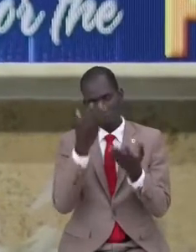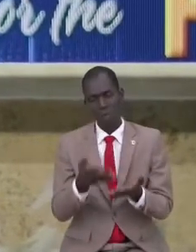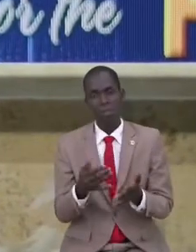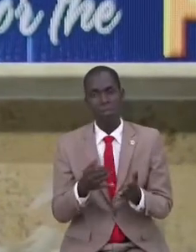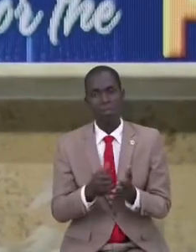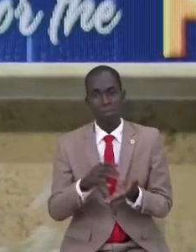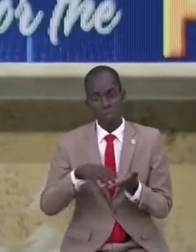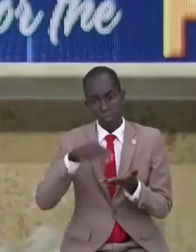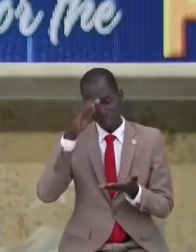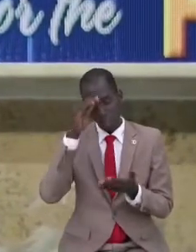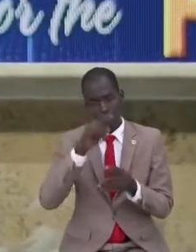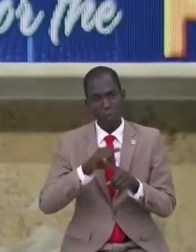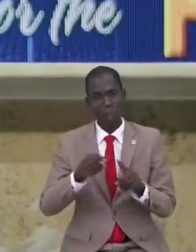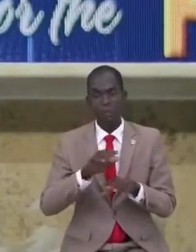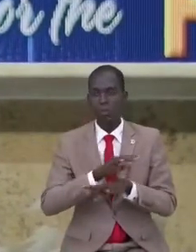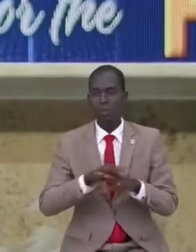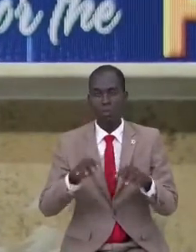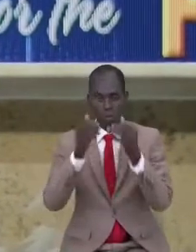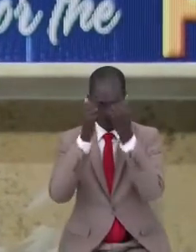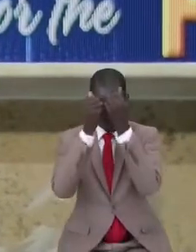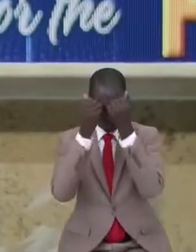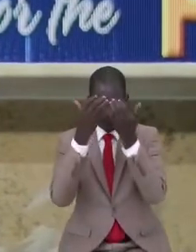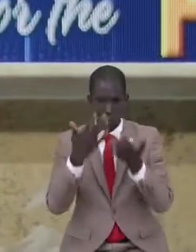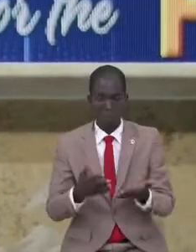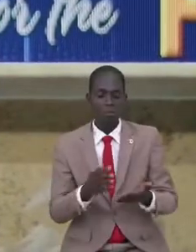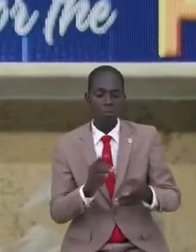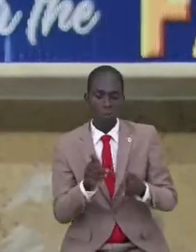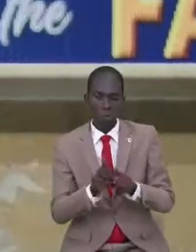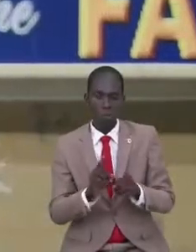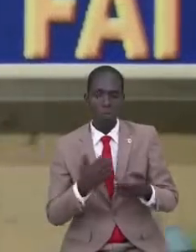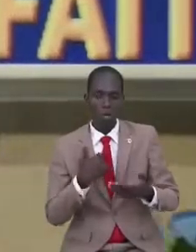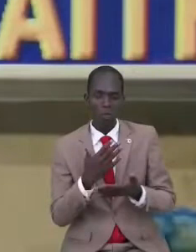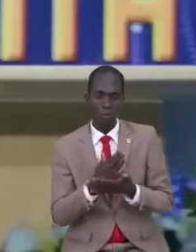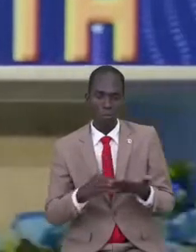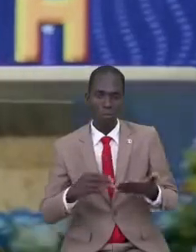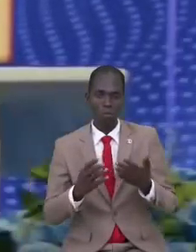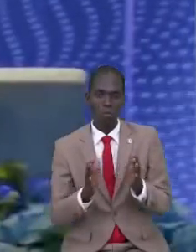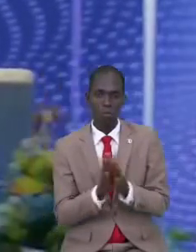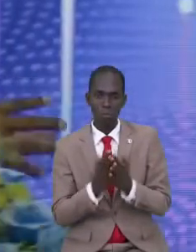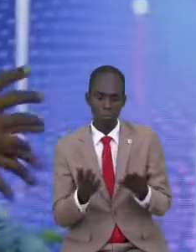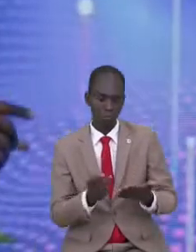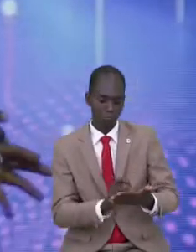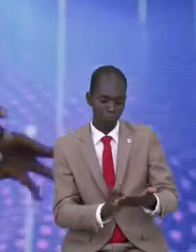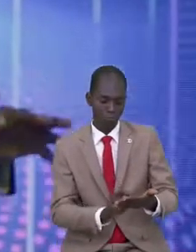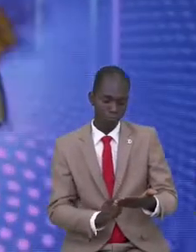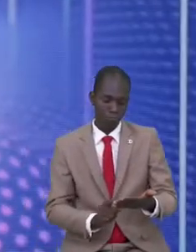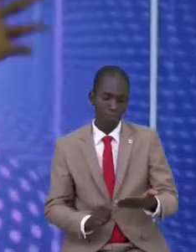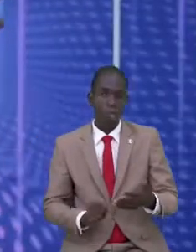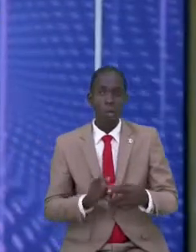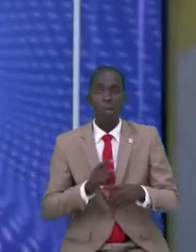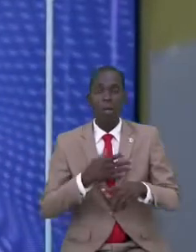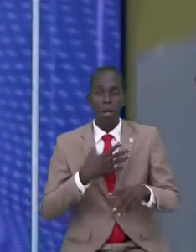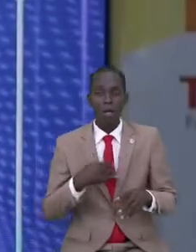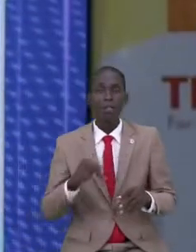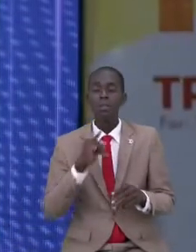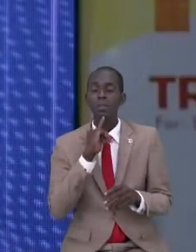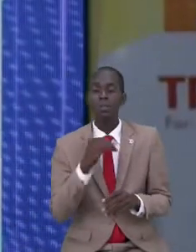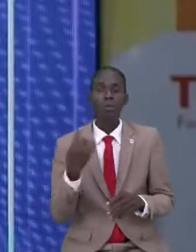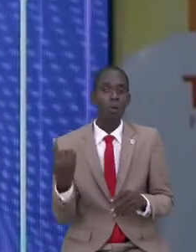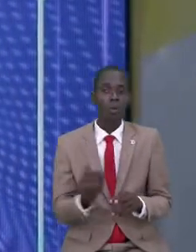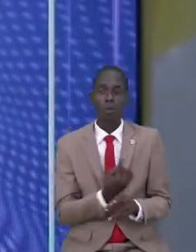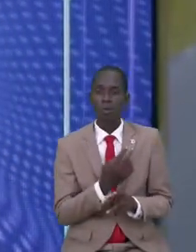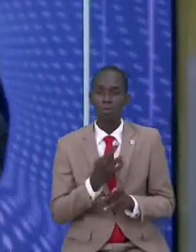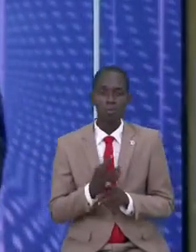he doesn't do. He even writes down some notes, but he doesn't do. And he's regular at hearing the